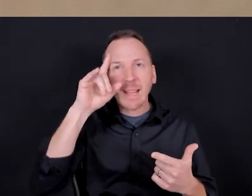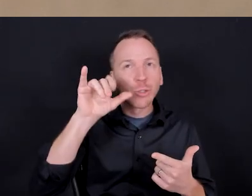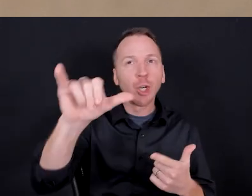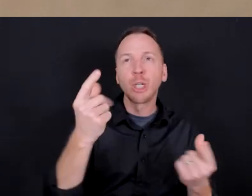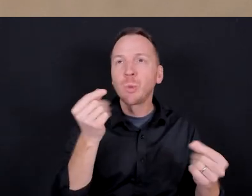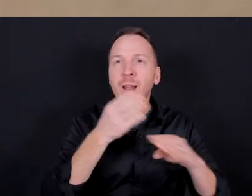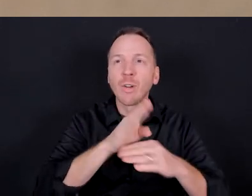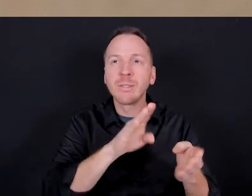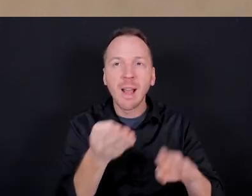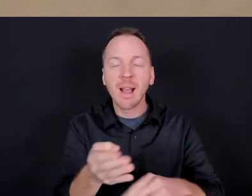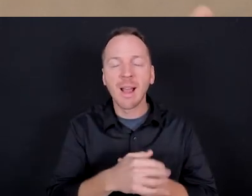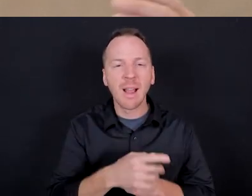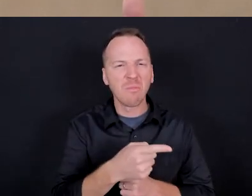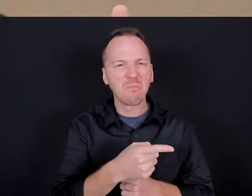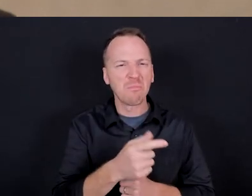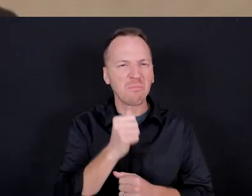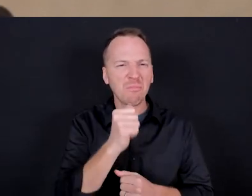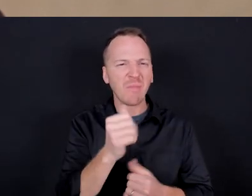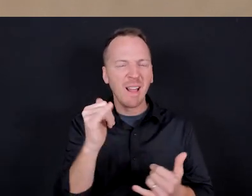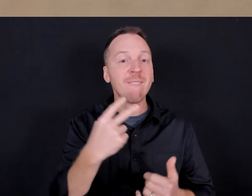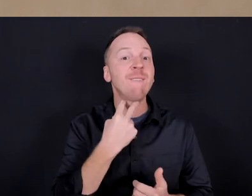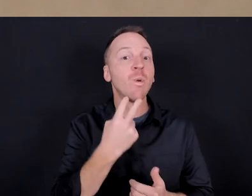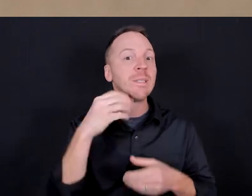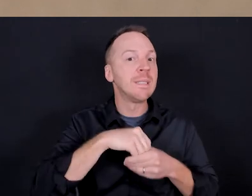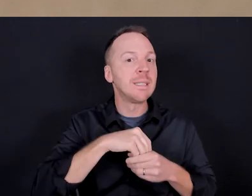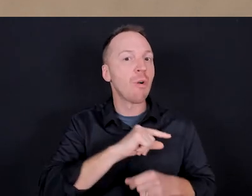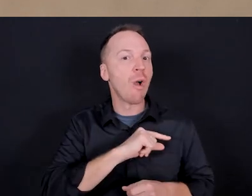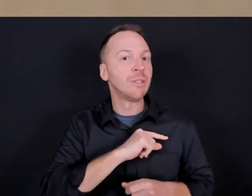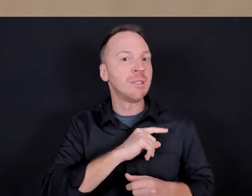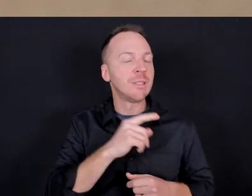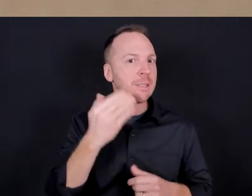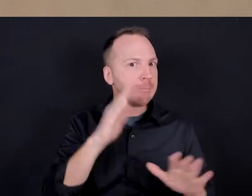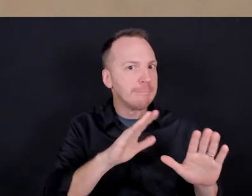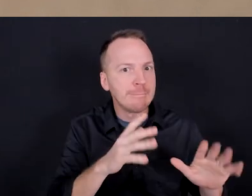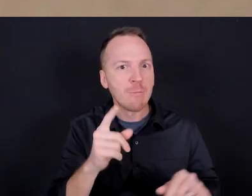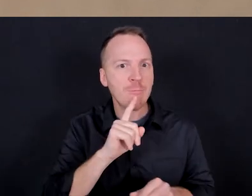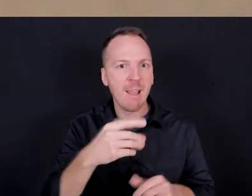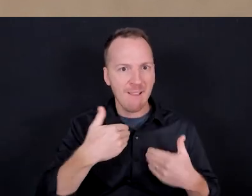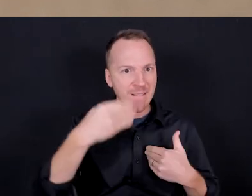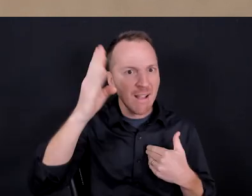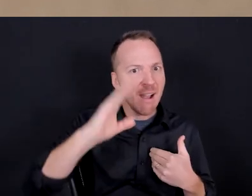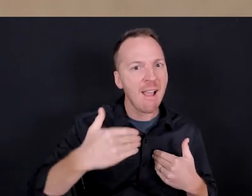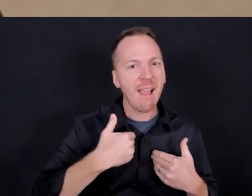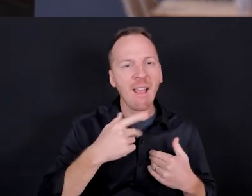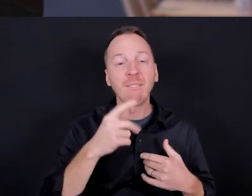eternity. They refuse to deal with that little voice inside them that keeps telling them, you know, there's really a God.